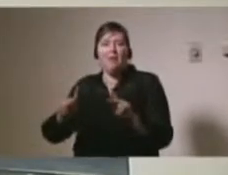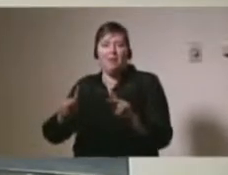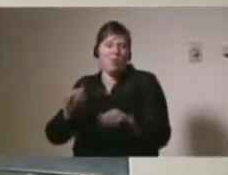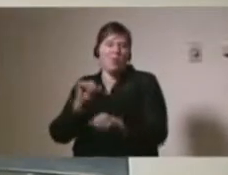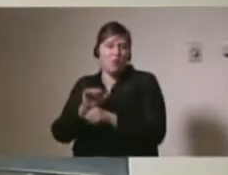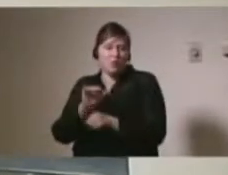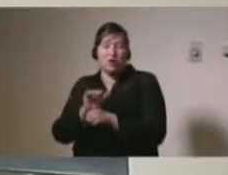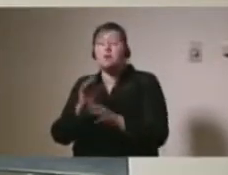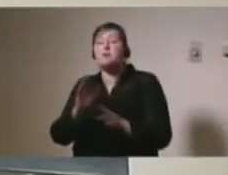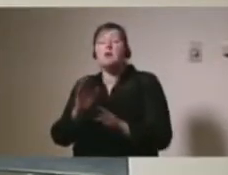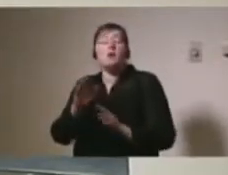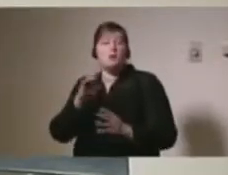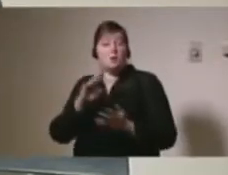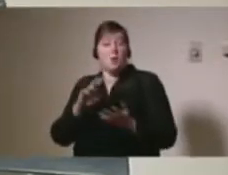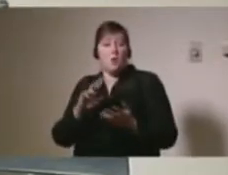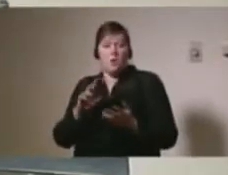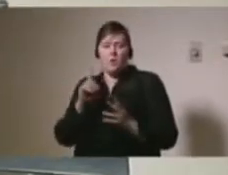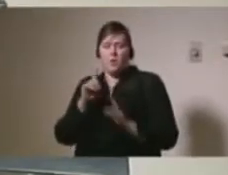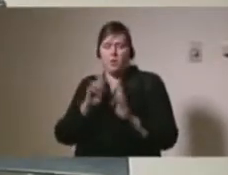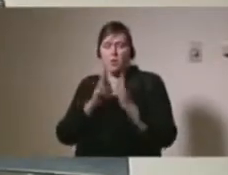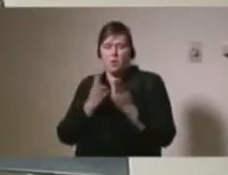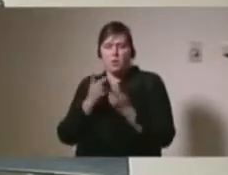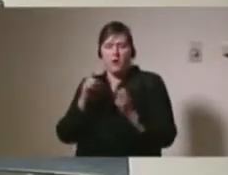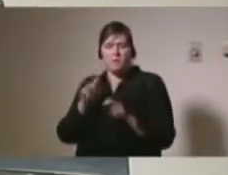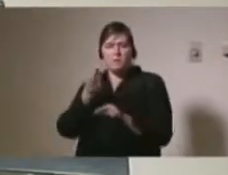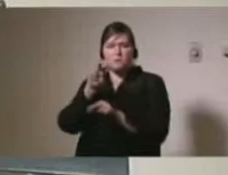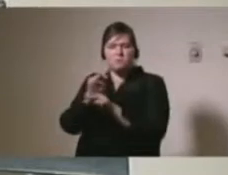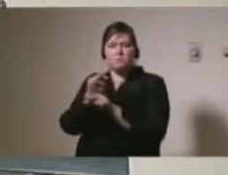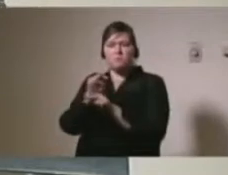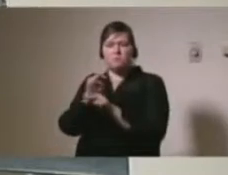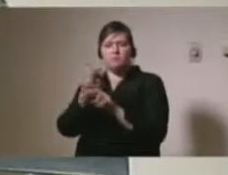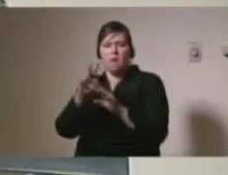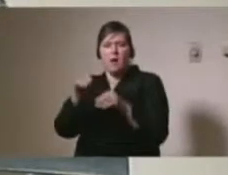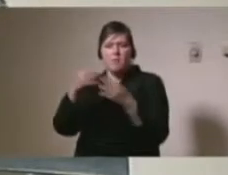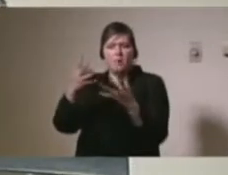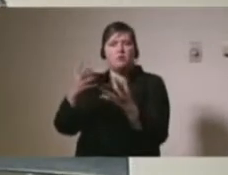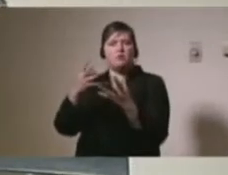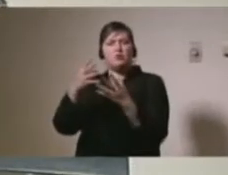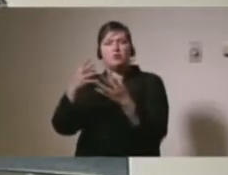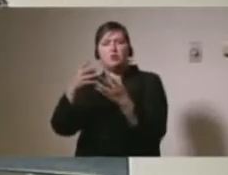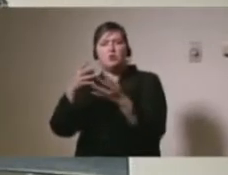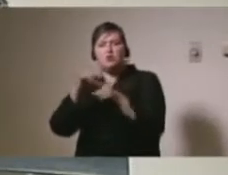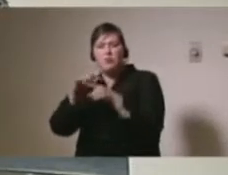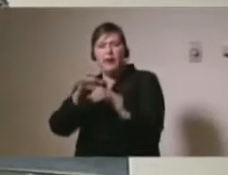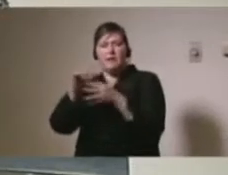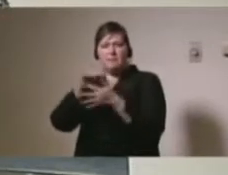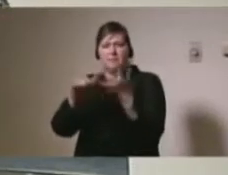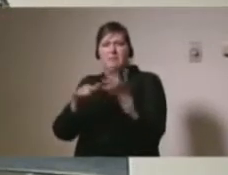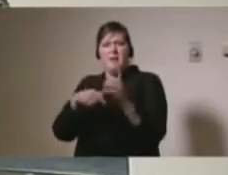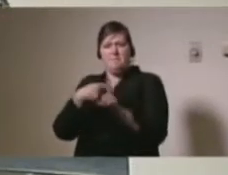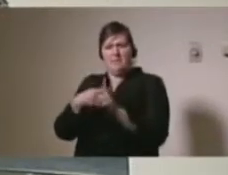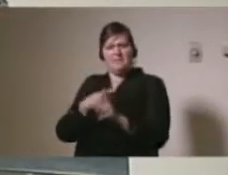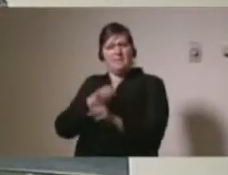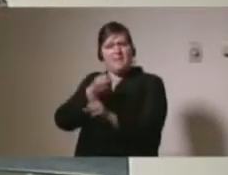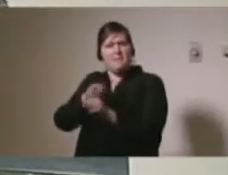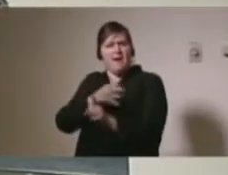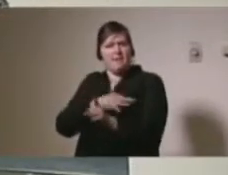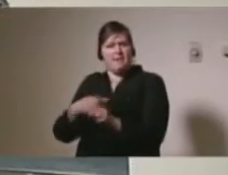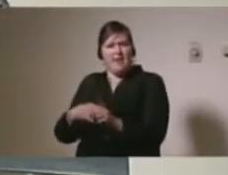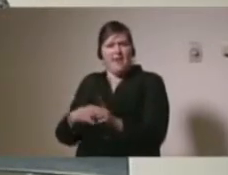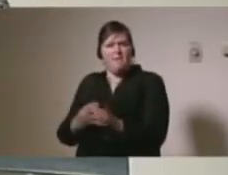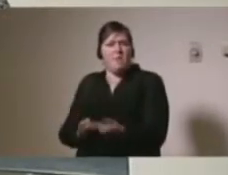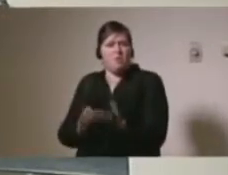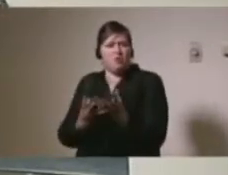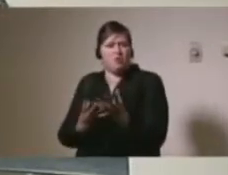establish a link between what we do and the impact on our staff. The post